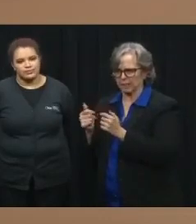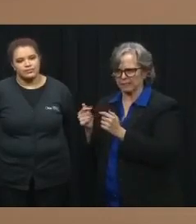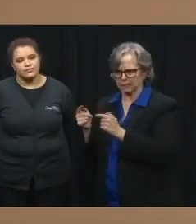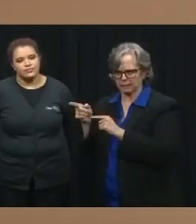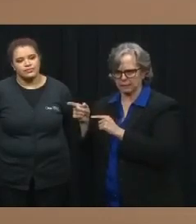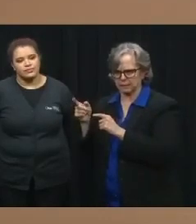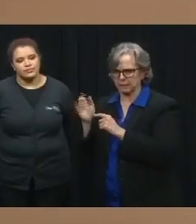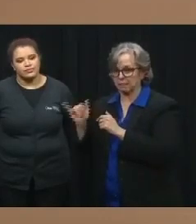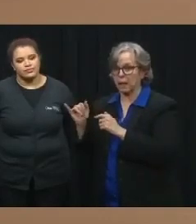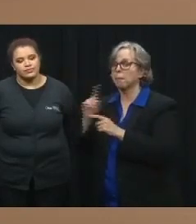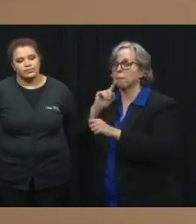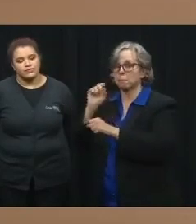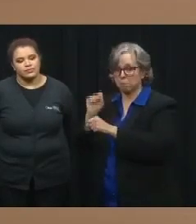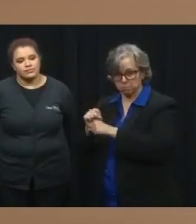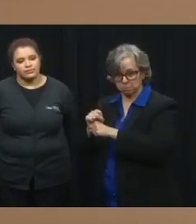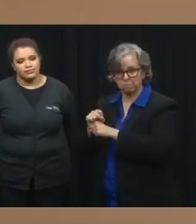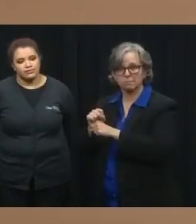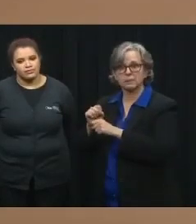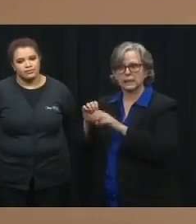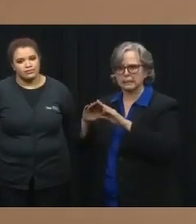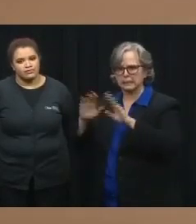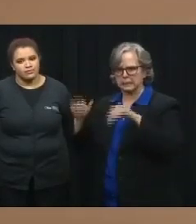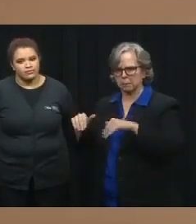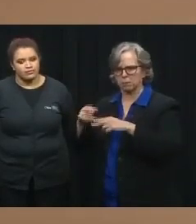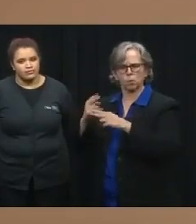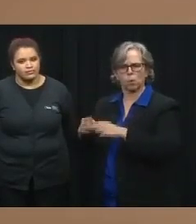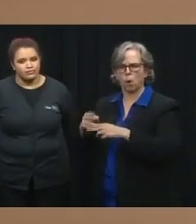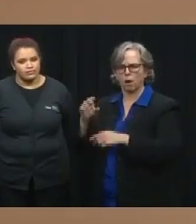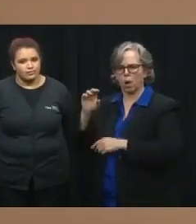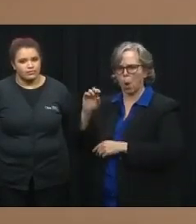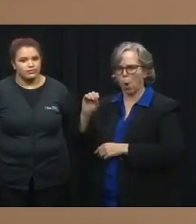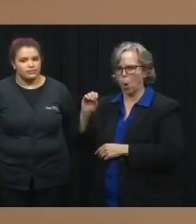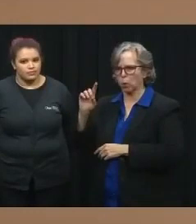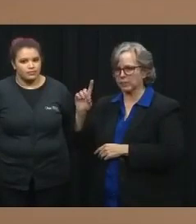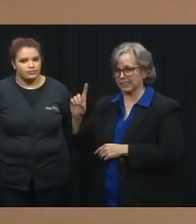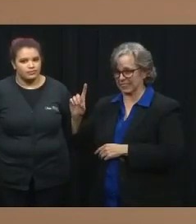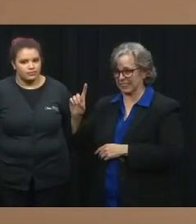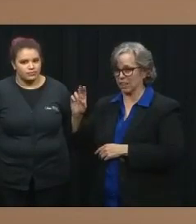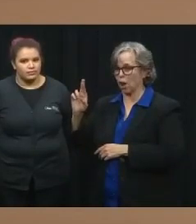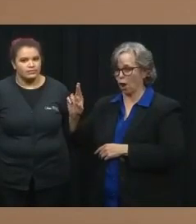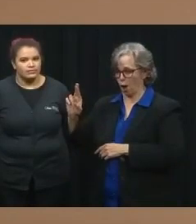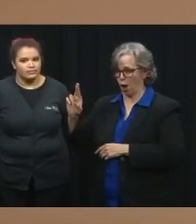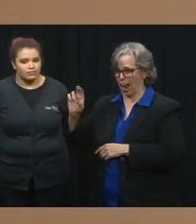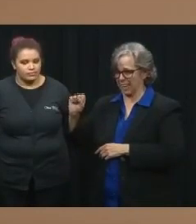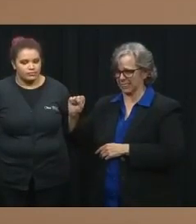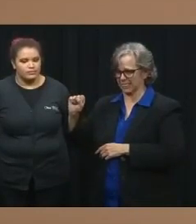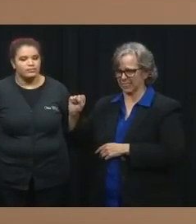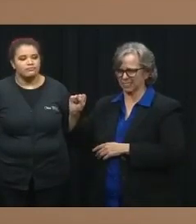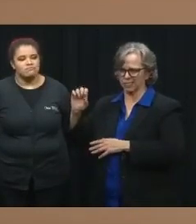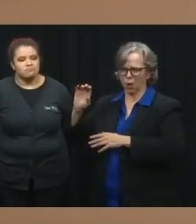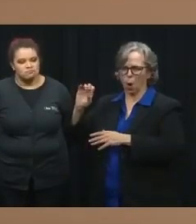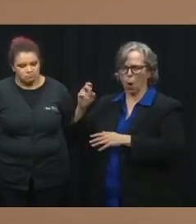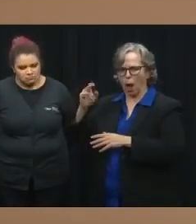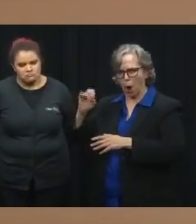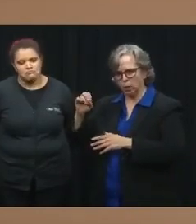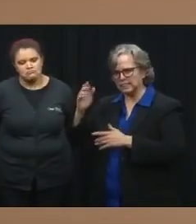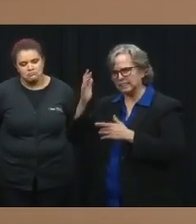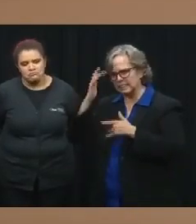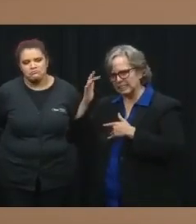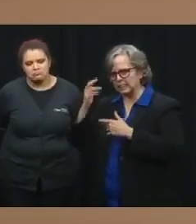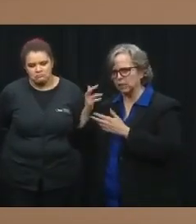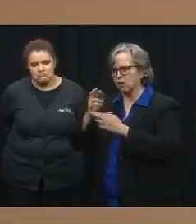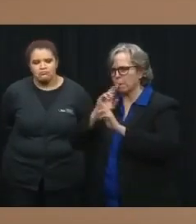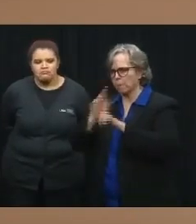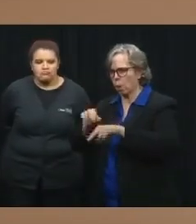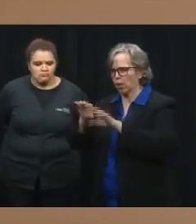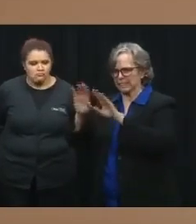something called the ODRS, Ohio Disease Reporting System. That goes to our epidemiologists at the state level. It's the